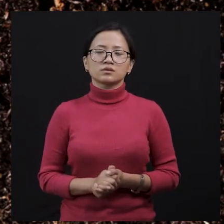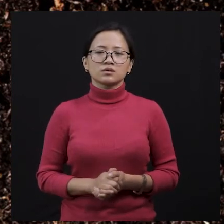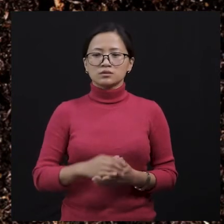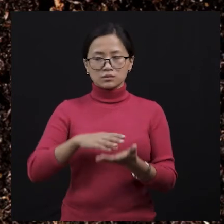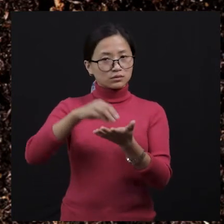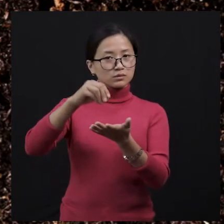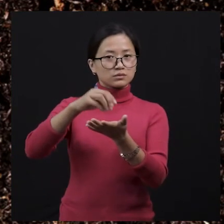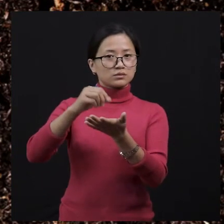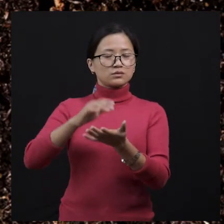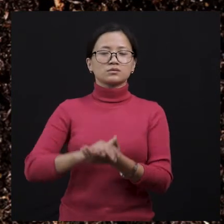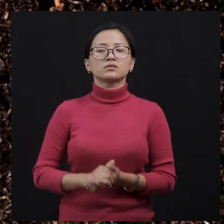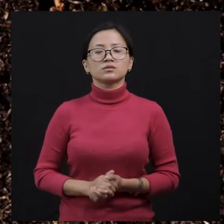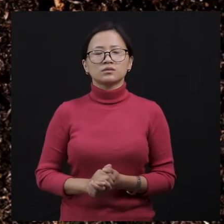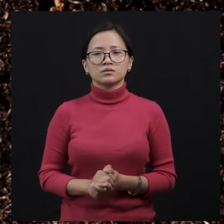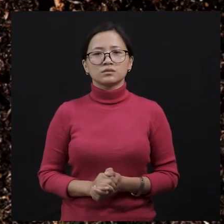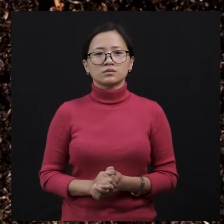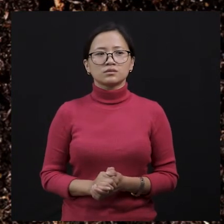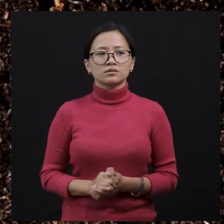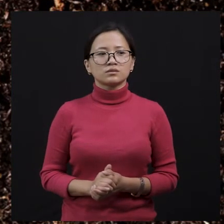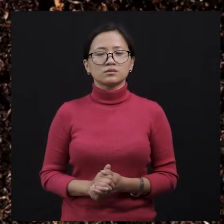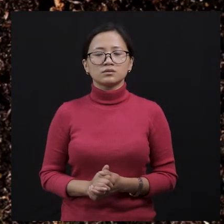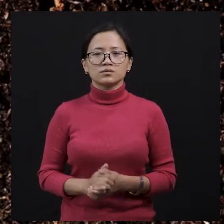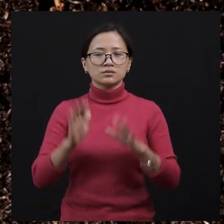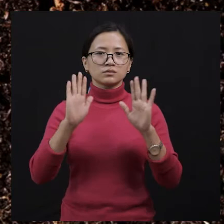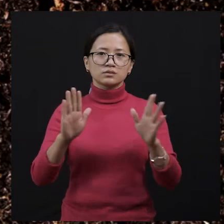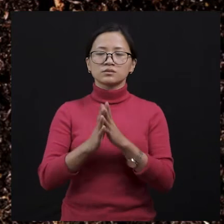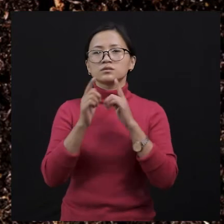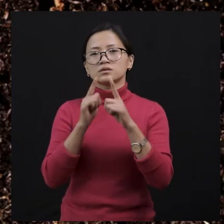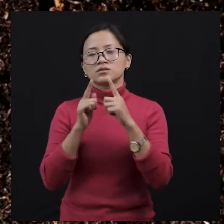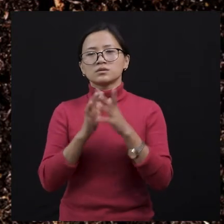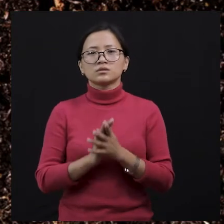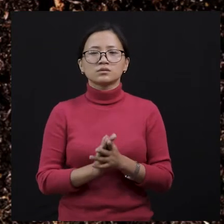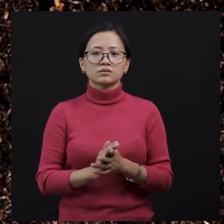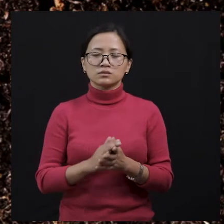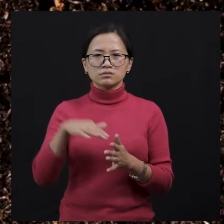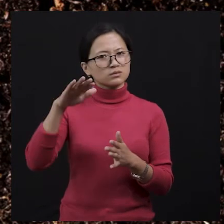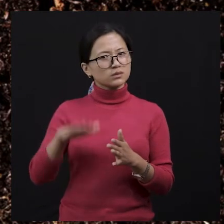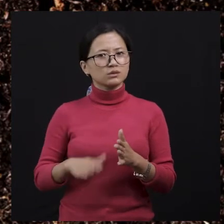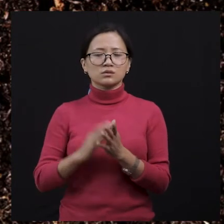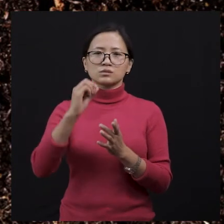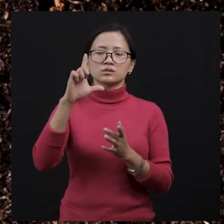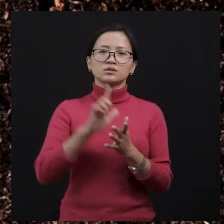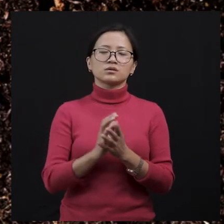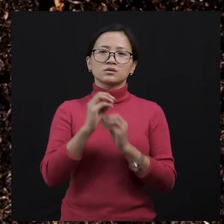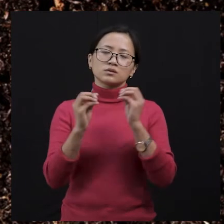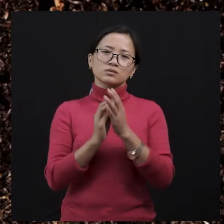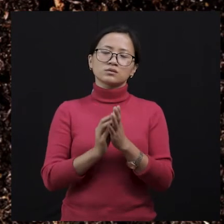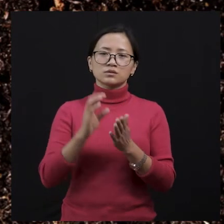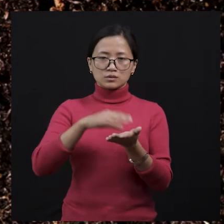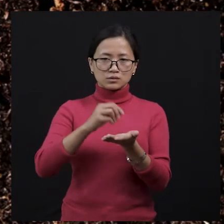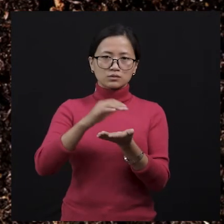Now soil, students, we have discussed in our lower class about the soil as